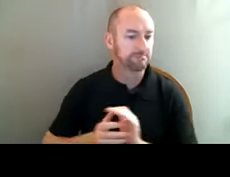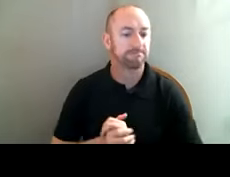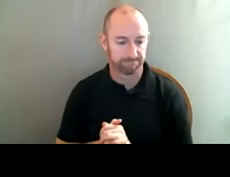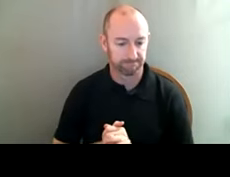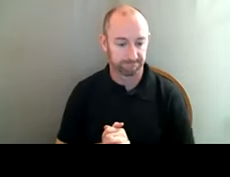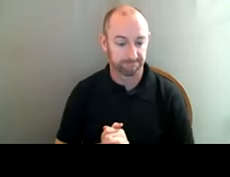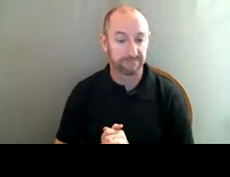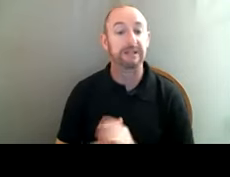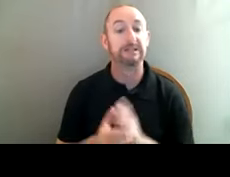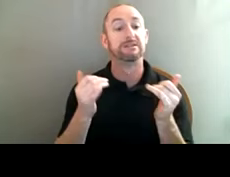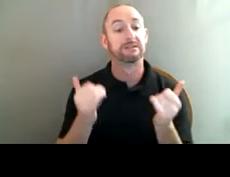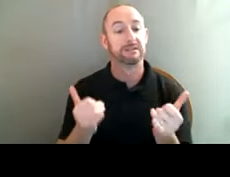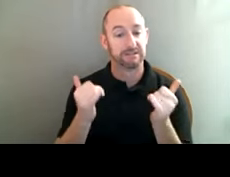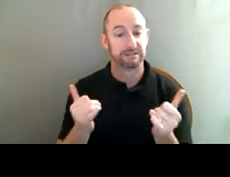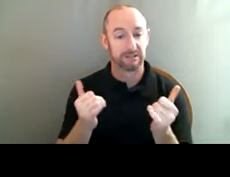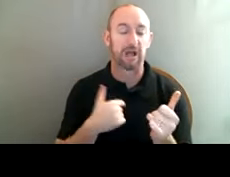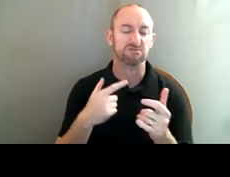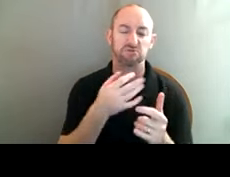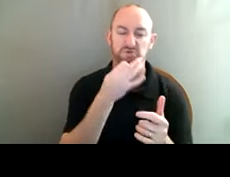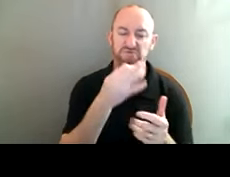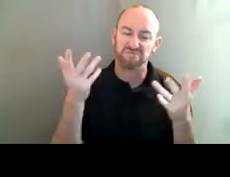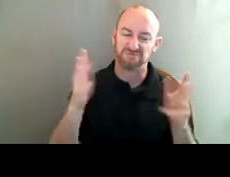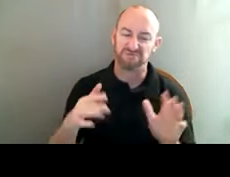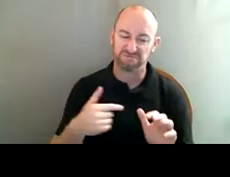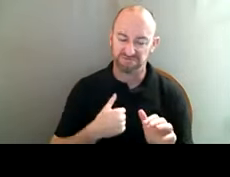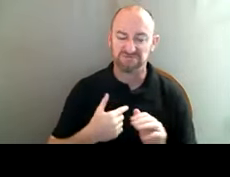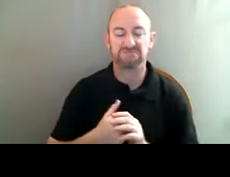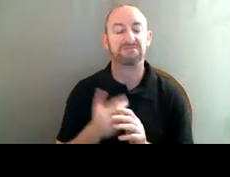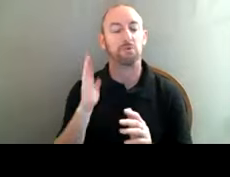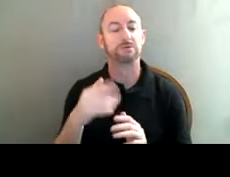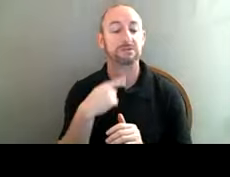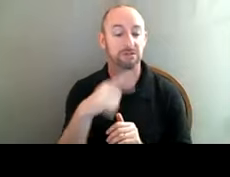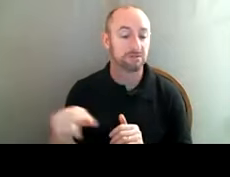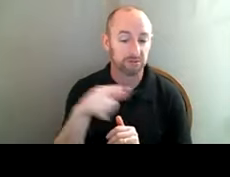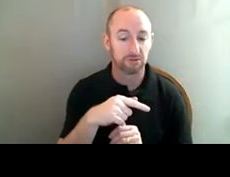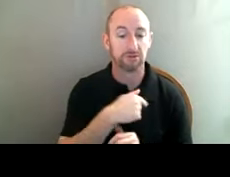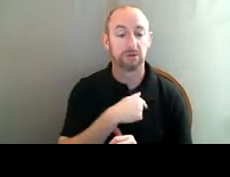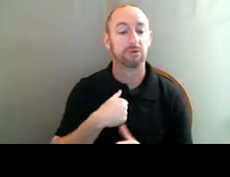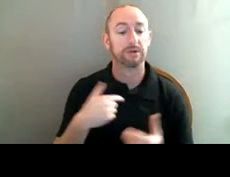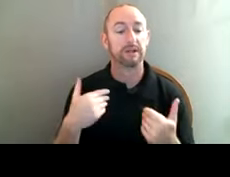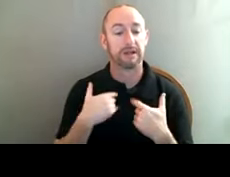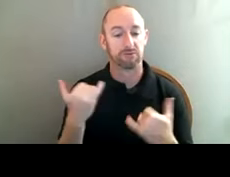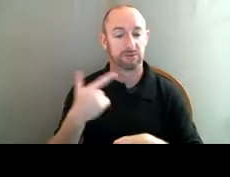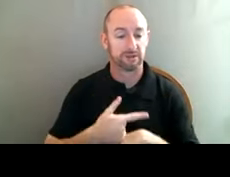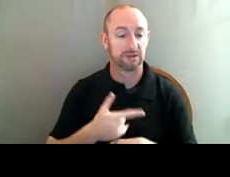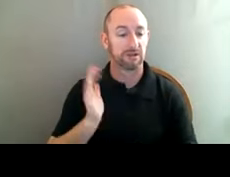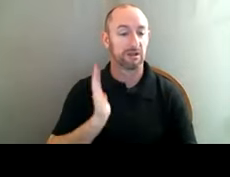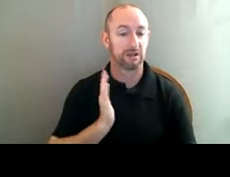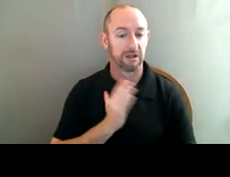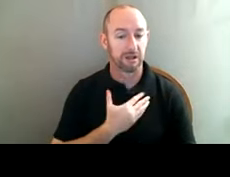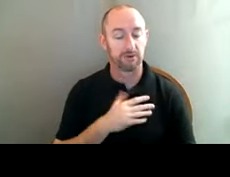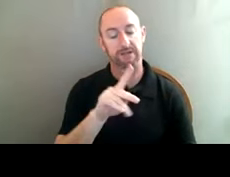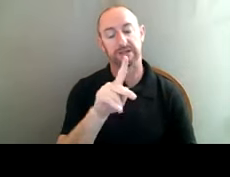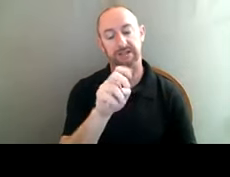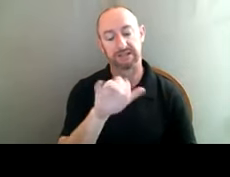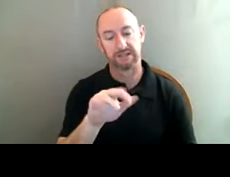that in mind, I'll start wrapping up here and tell you that we have here today as our keynote speaker,